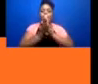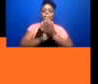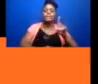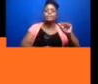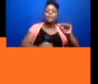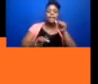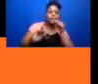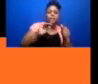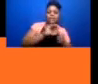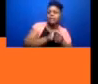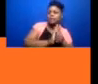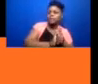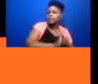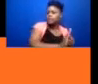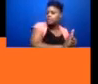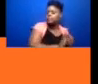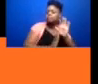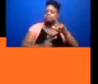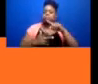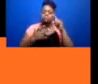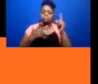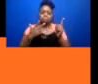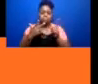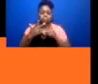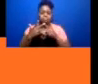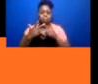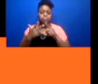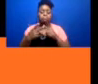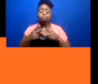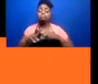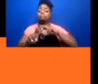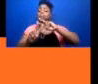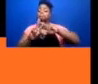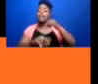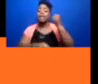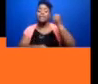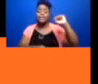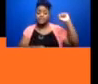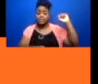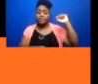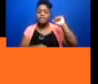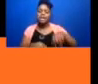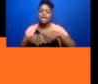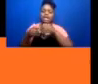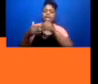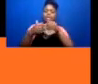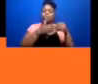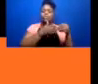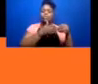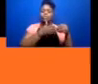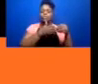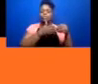3, hashtag activism can lead to disabilities in Black